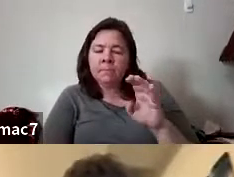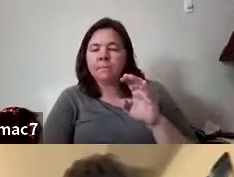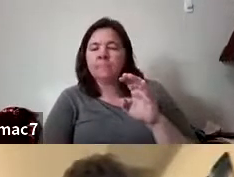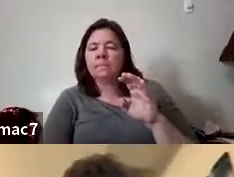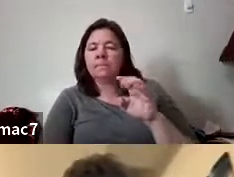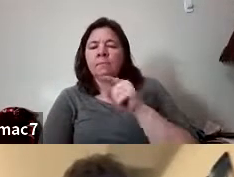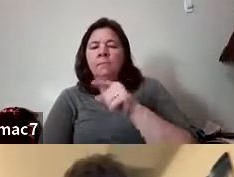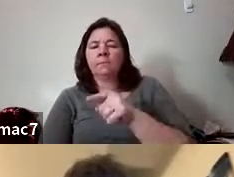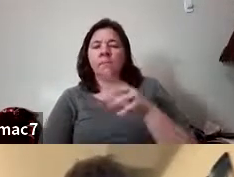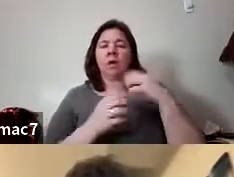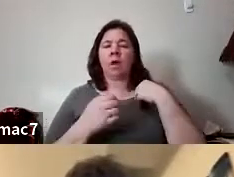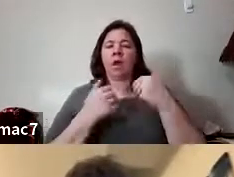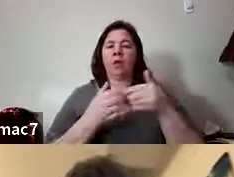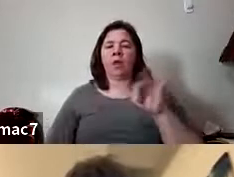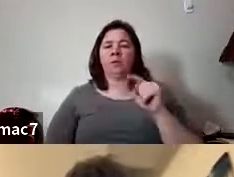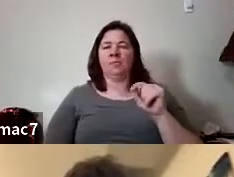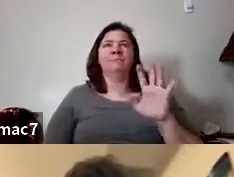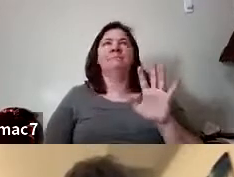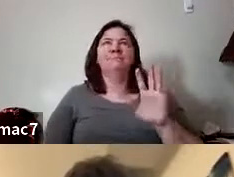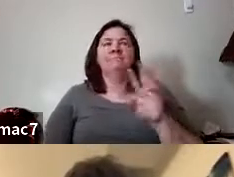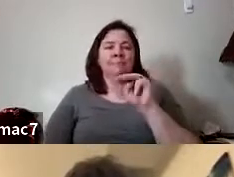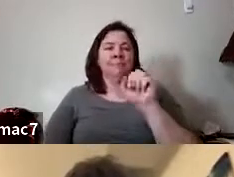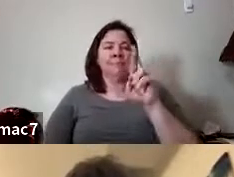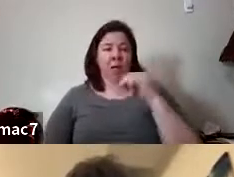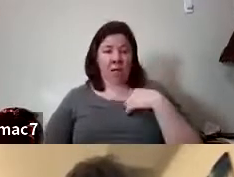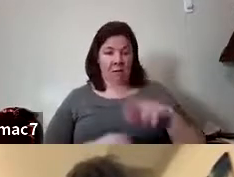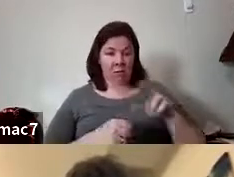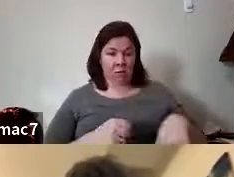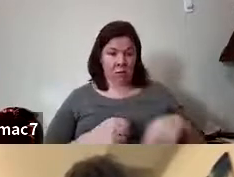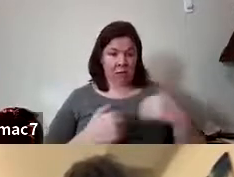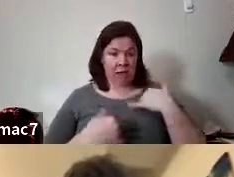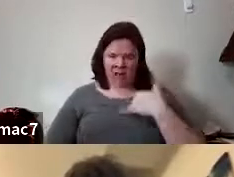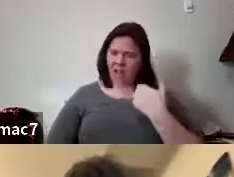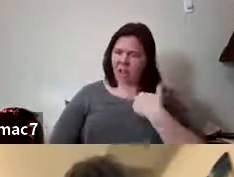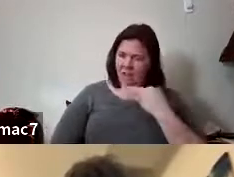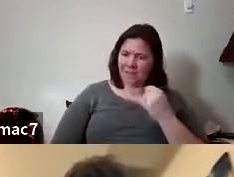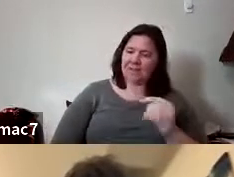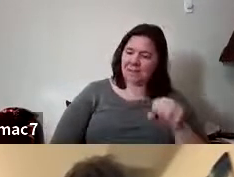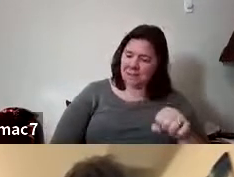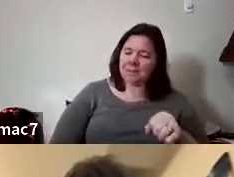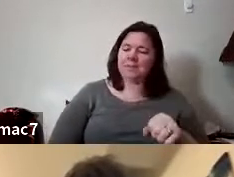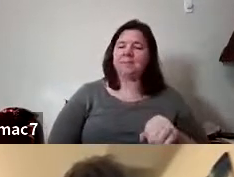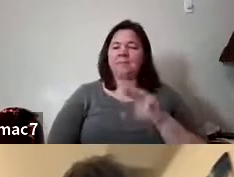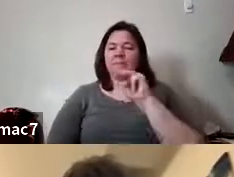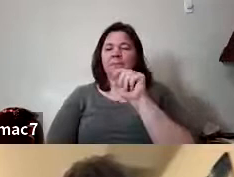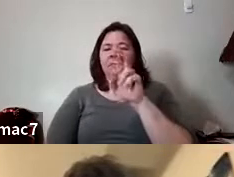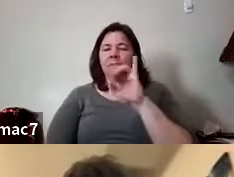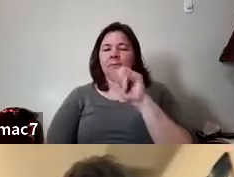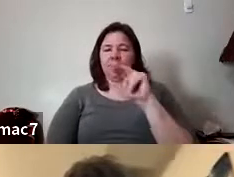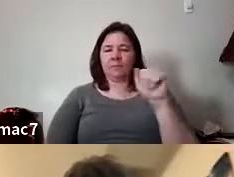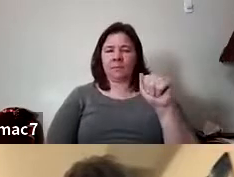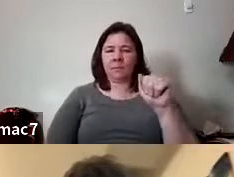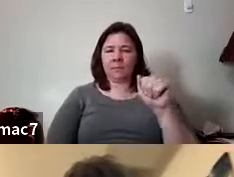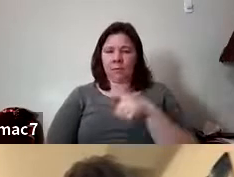looks like I lost it, Marina. Do you perhaps have the result on your side? Sorry. I do. Okay. Oh, hold on. You